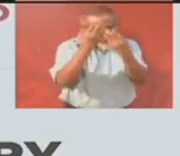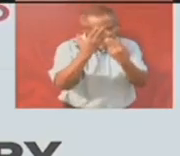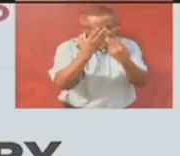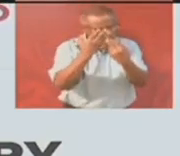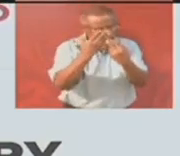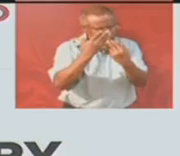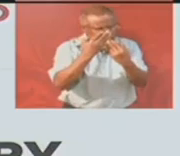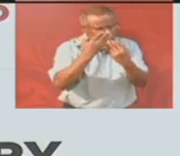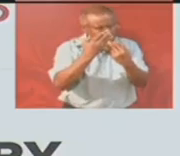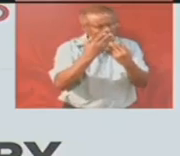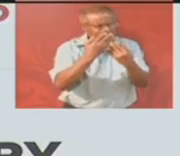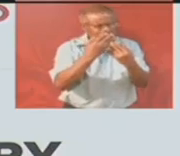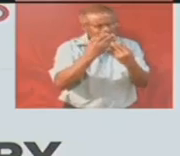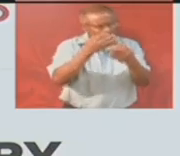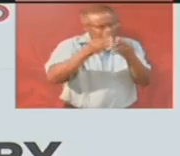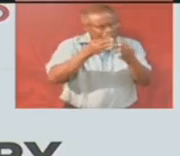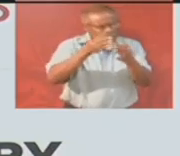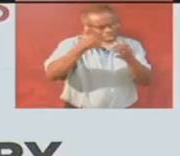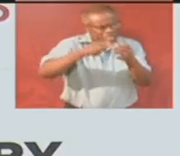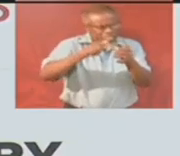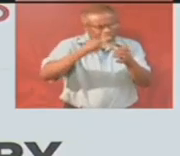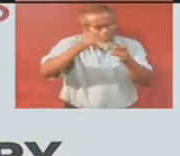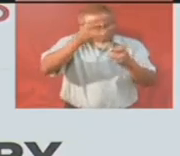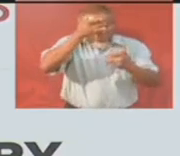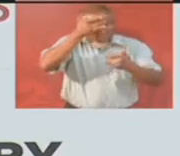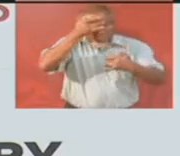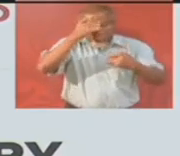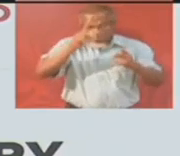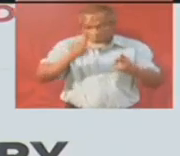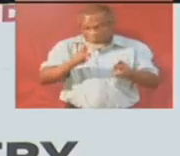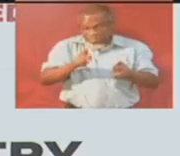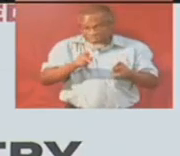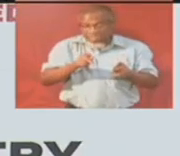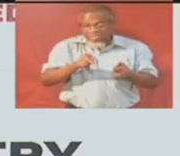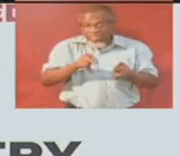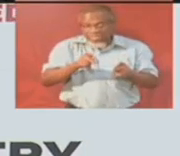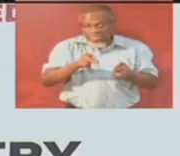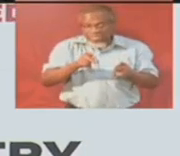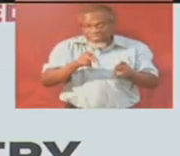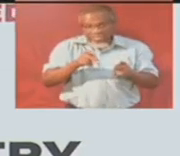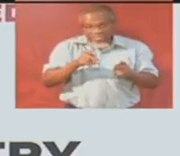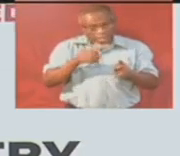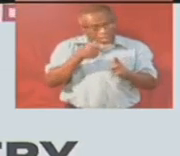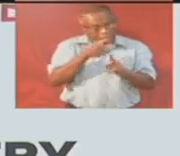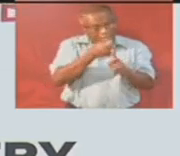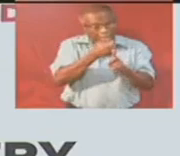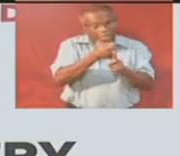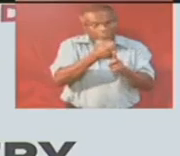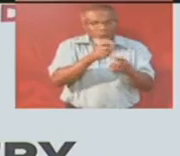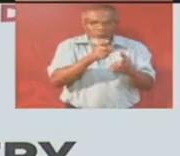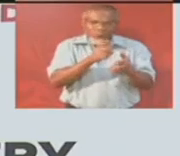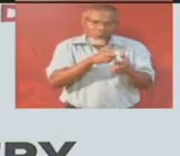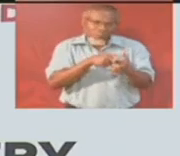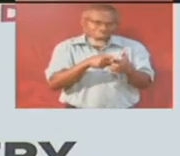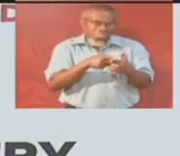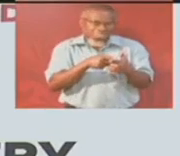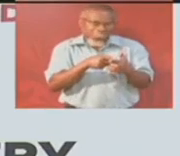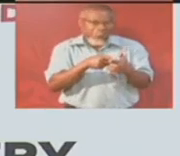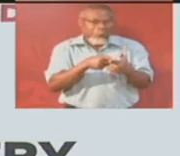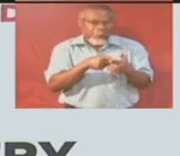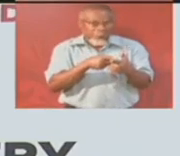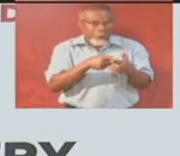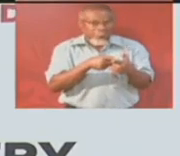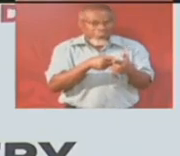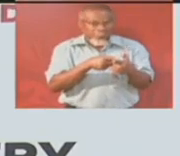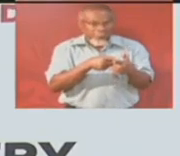is disadvantaged, you send it to us confidentially, the name and phone number of the person, and prior